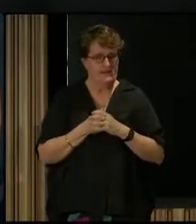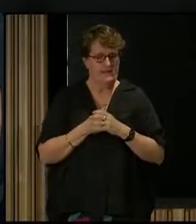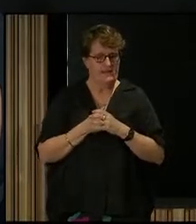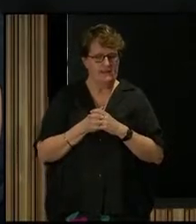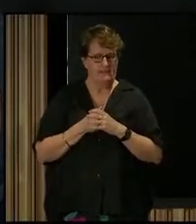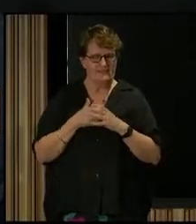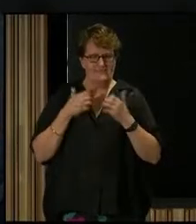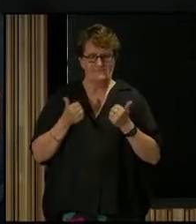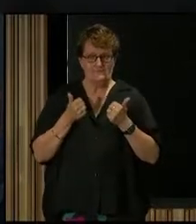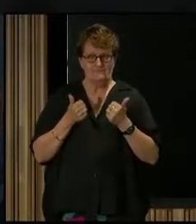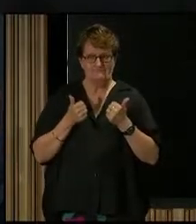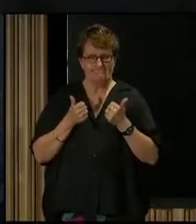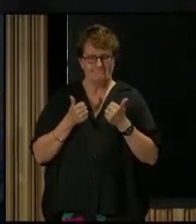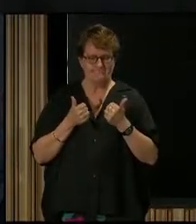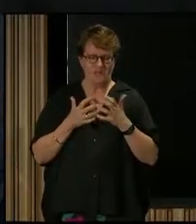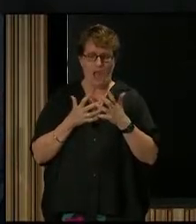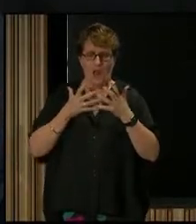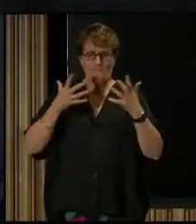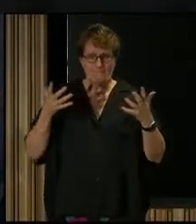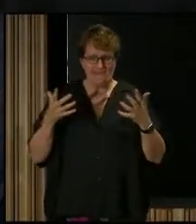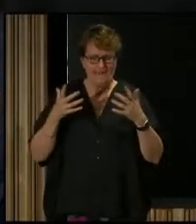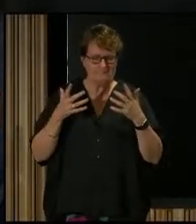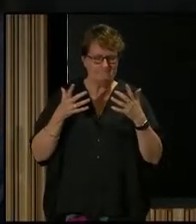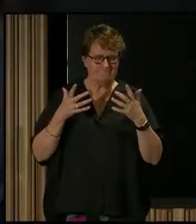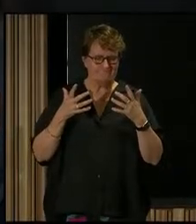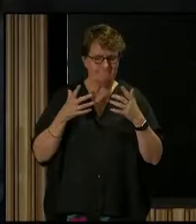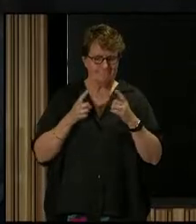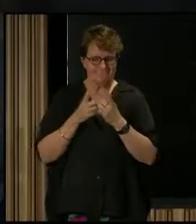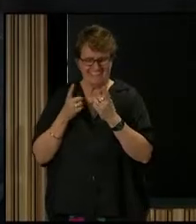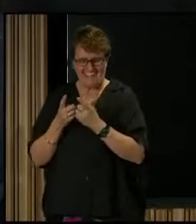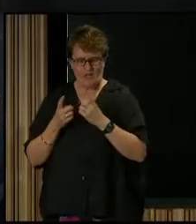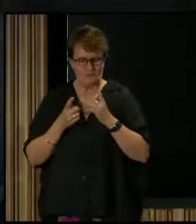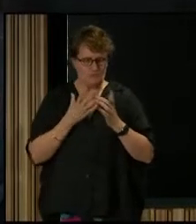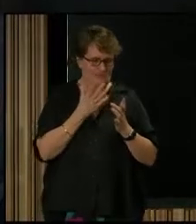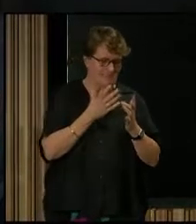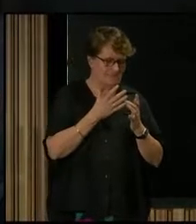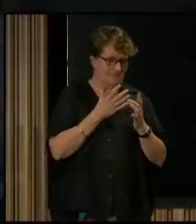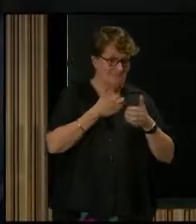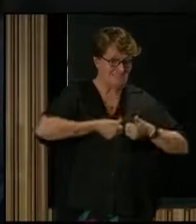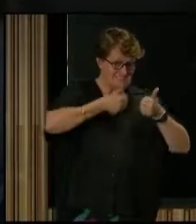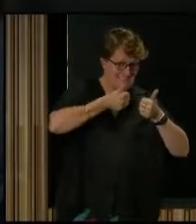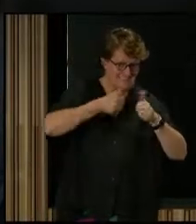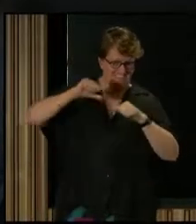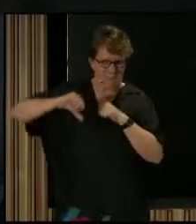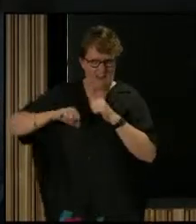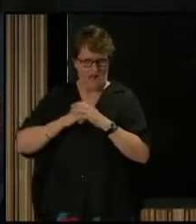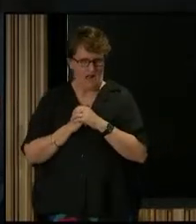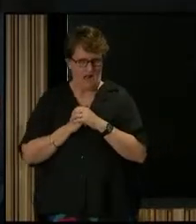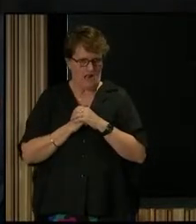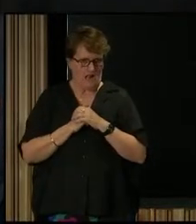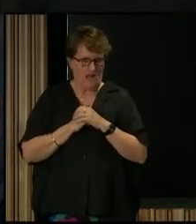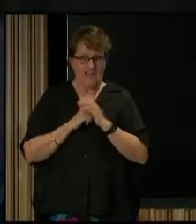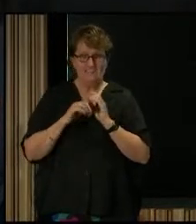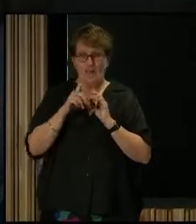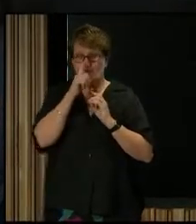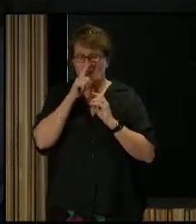like when people come up to you at dinner parties and they feel sorry for you when they tell them what you do. Like that feels like failure. Like often when you're like, I'm a